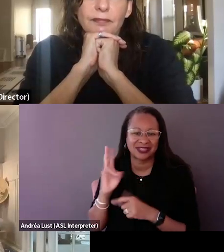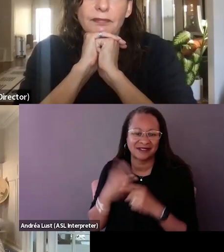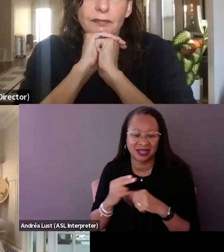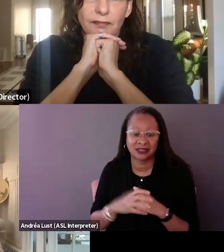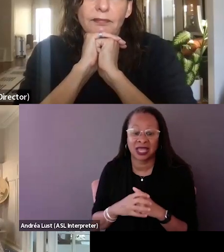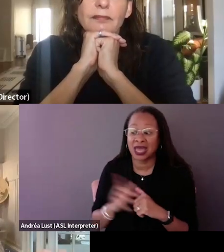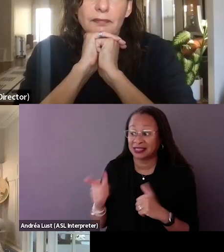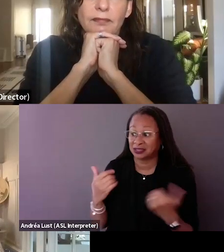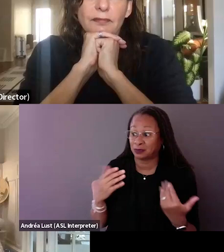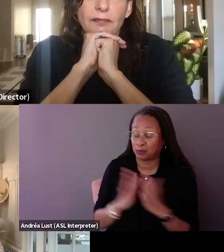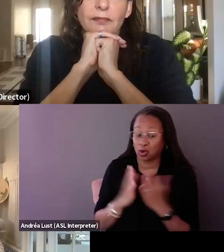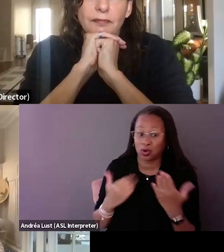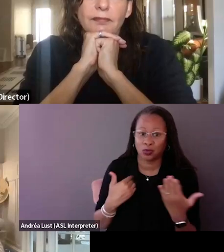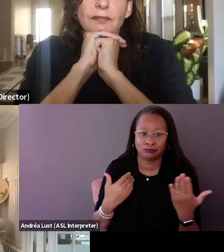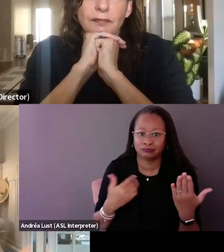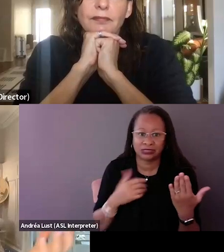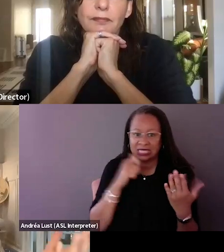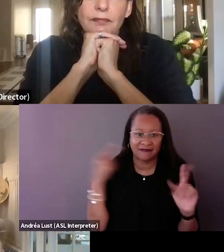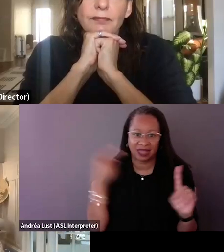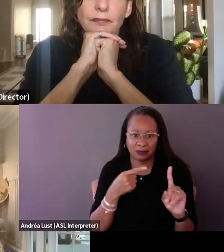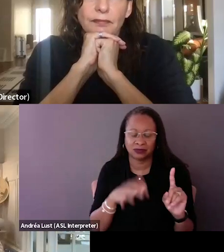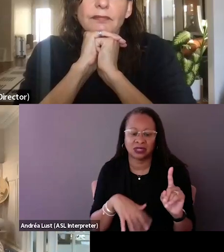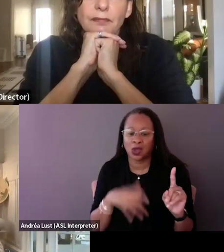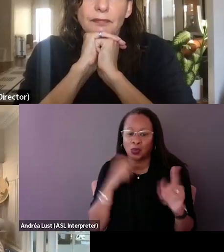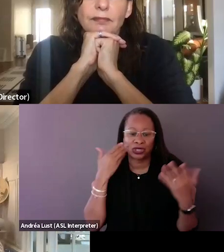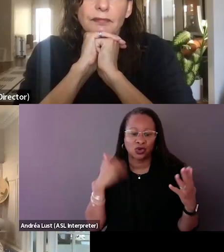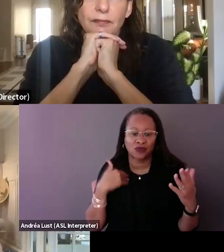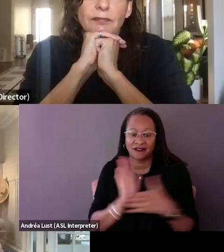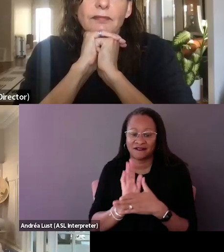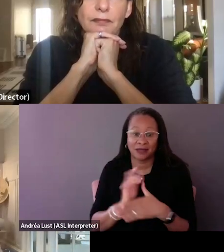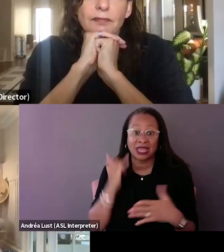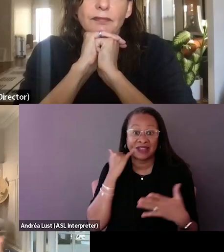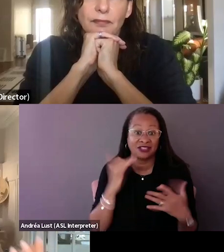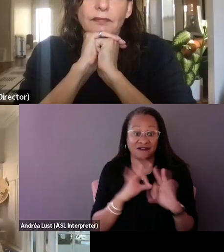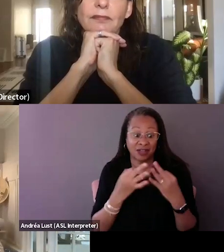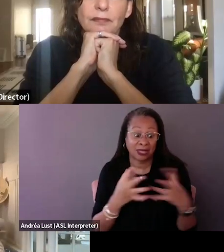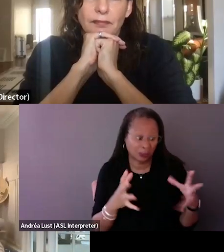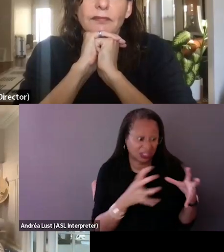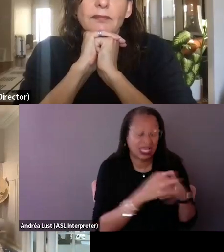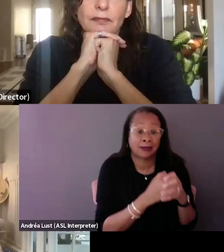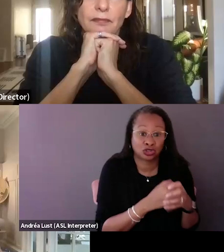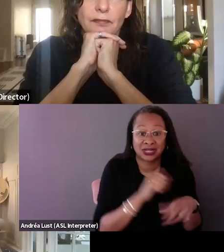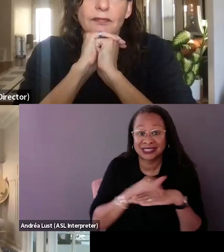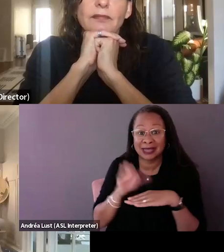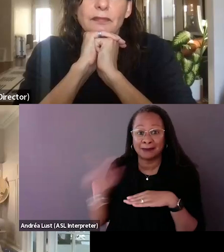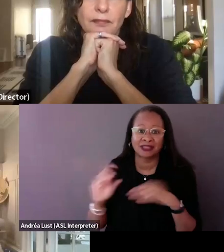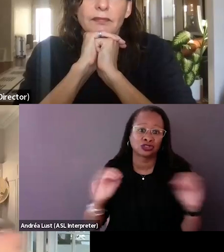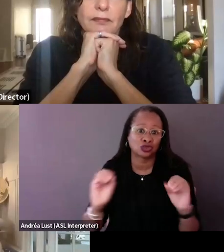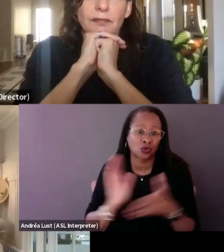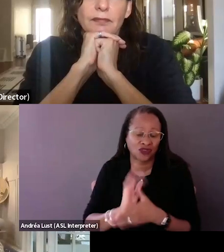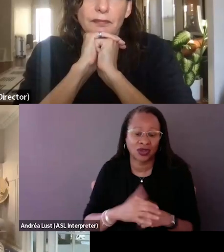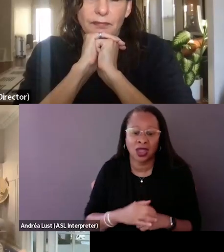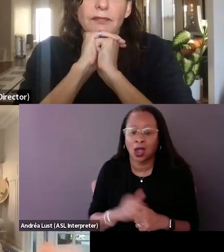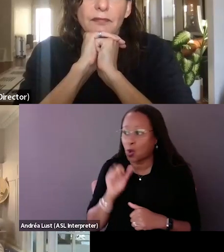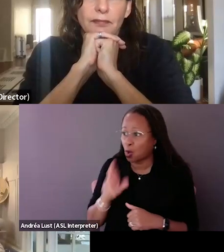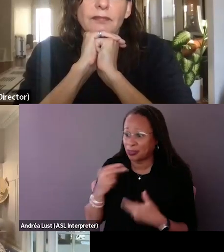didn't know if there was going to be a film afterwards. Family could have been captured and sent back and there's no film. Or the participants said, we don't